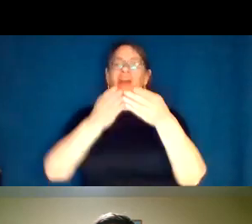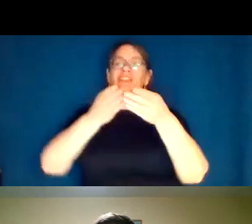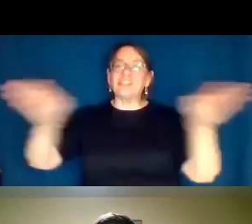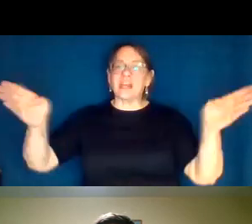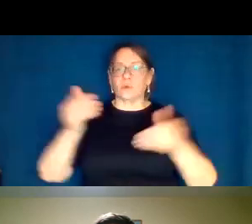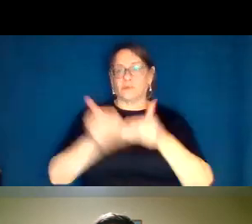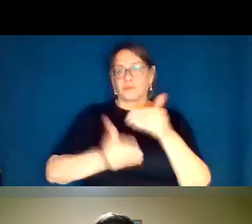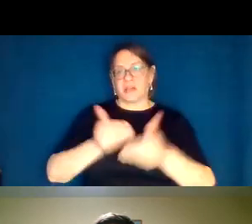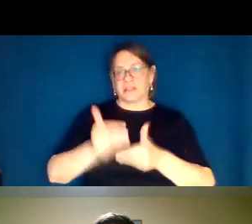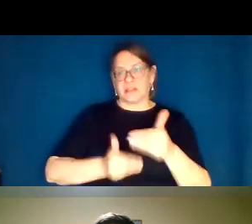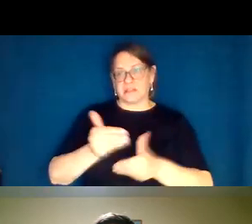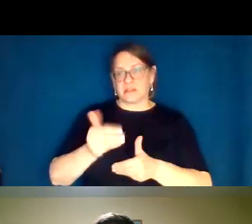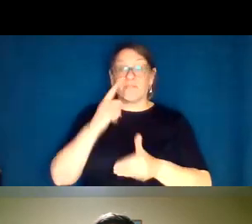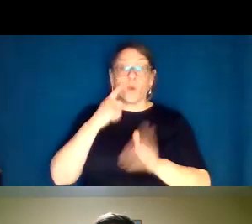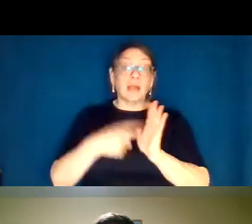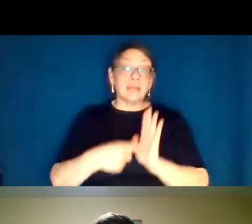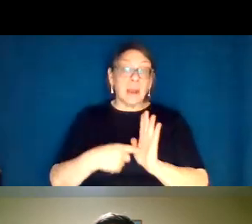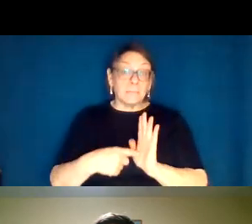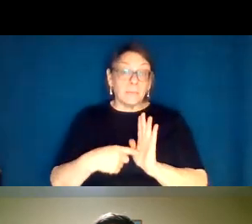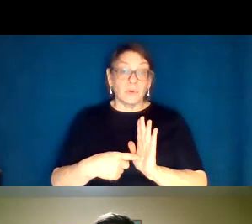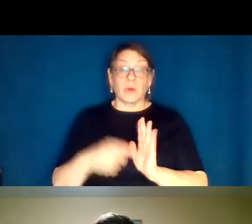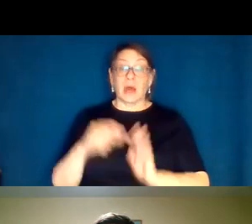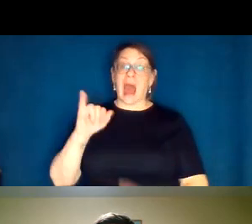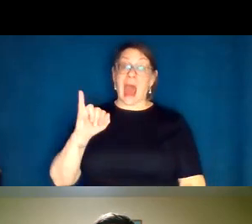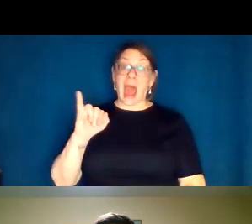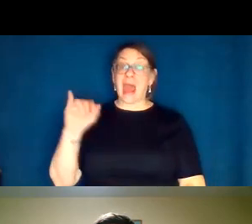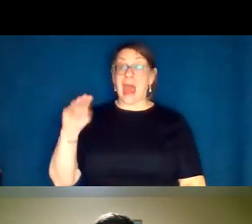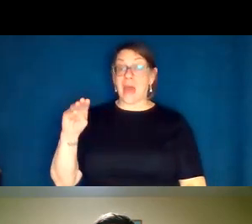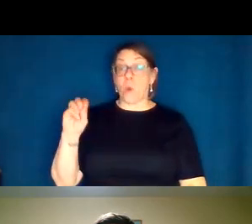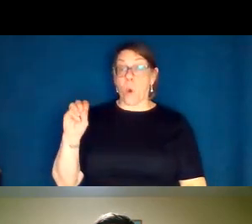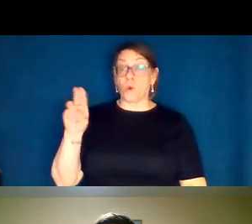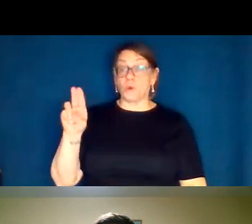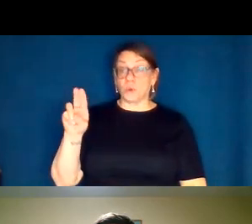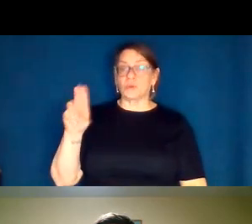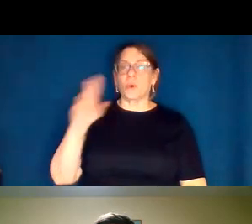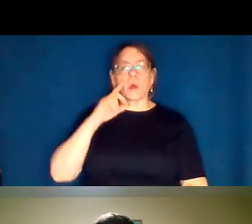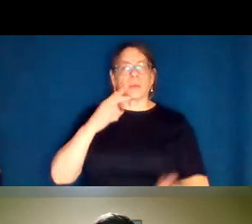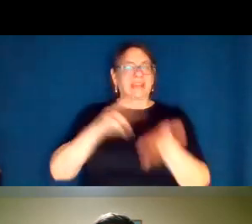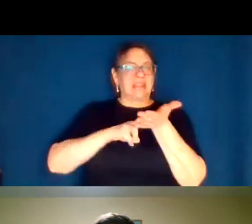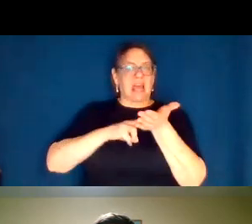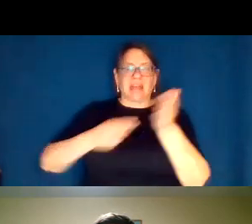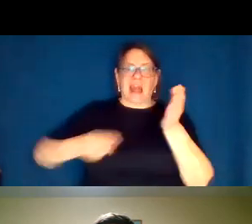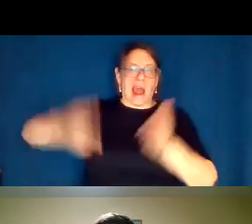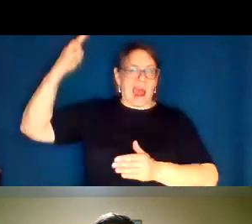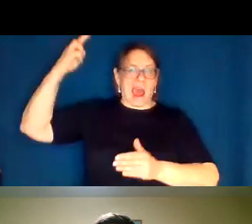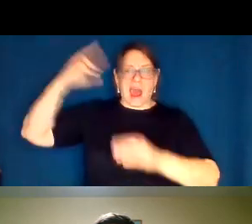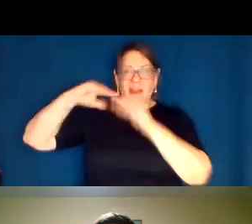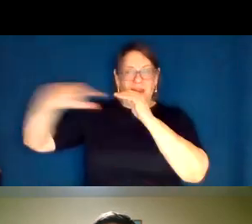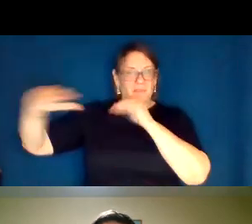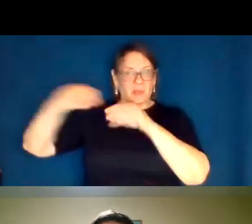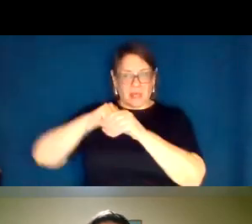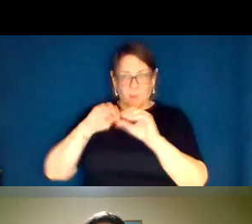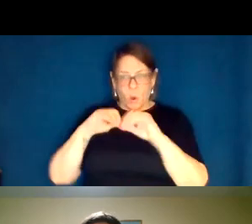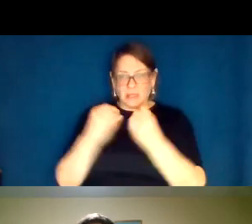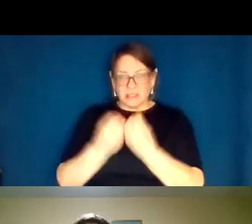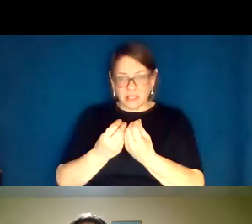then. For example, IMOUs are going to be signed at like the very high leadership level. Data sharing